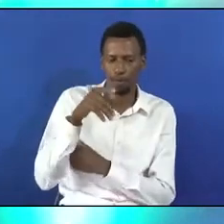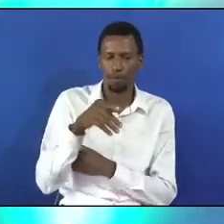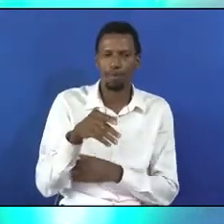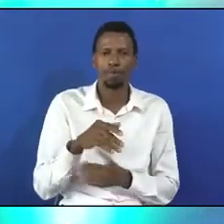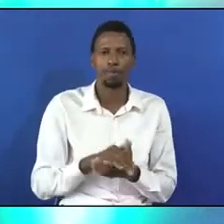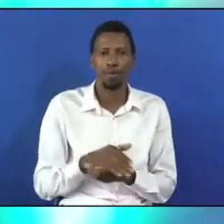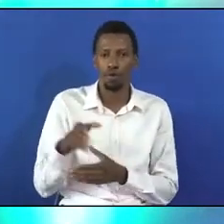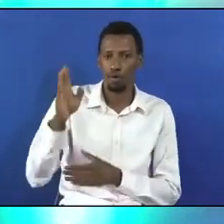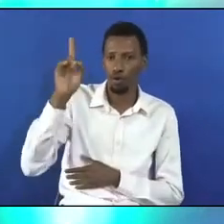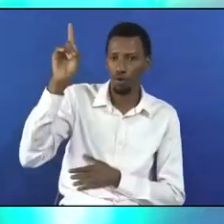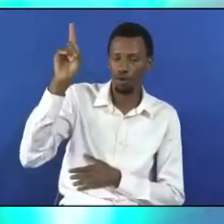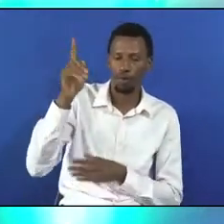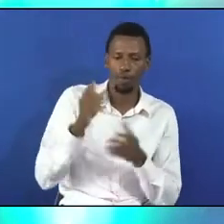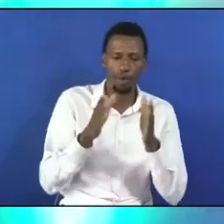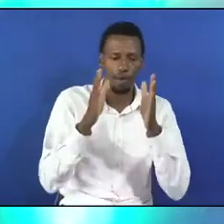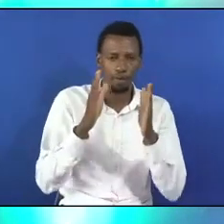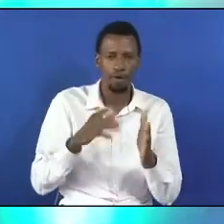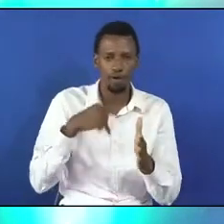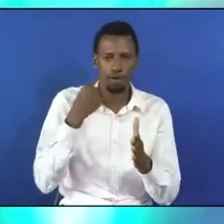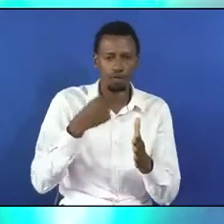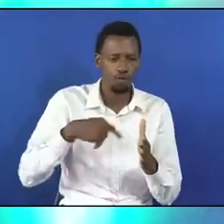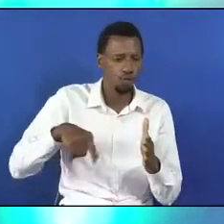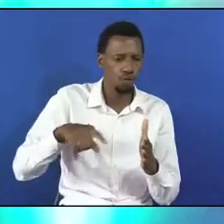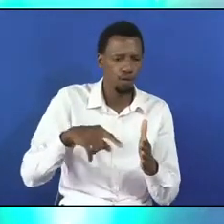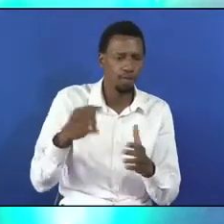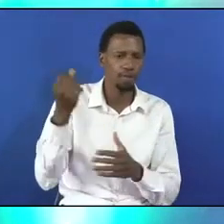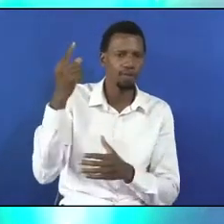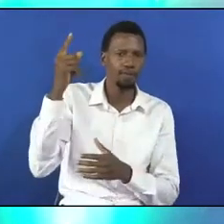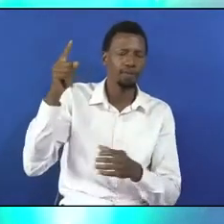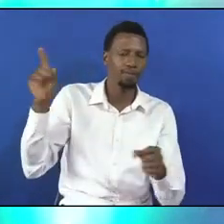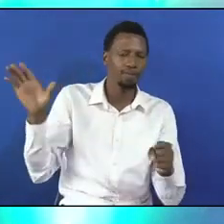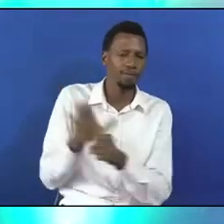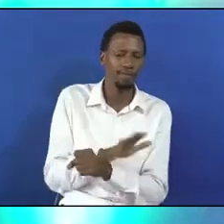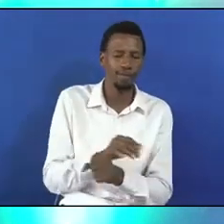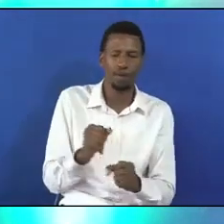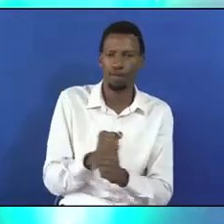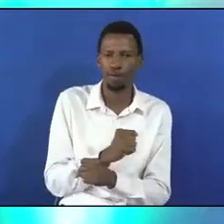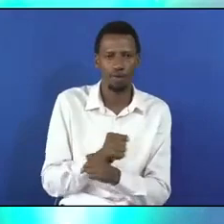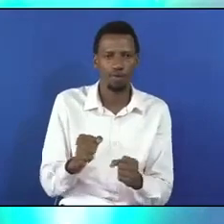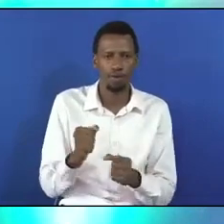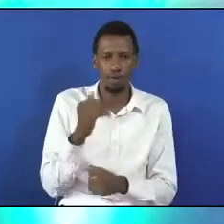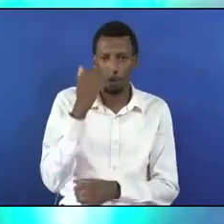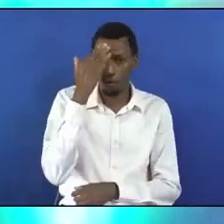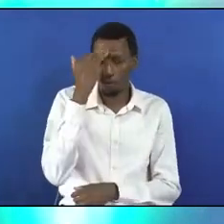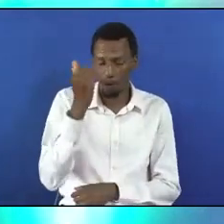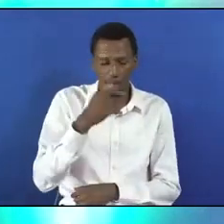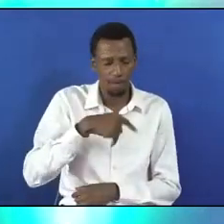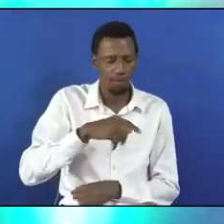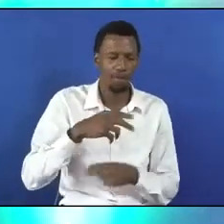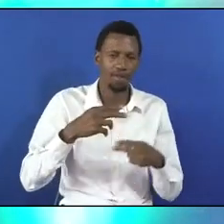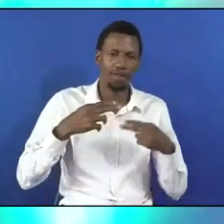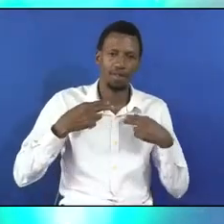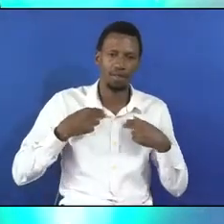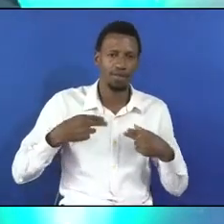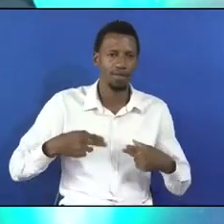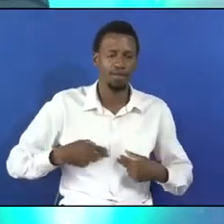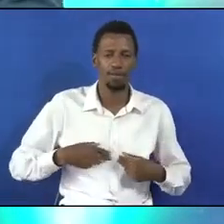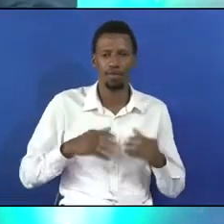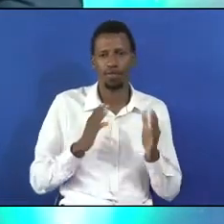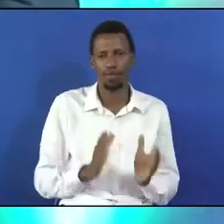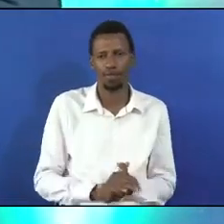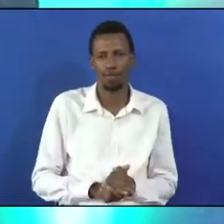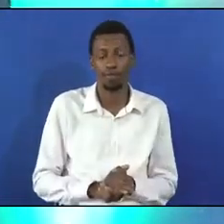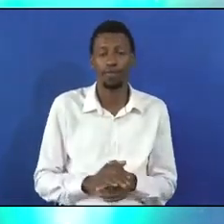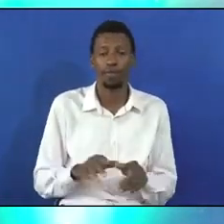is someone whom we cannot fully understand because we are human beings. And it